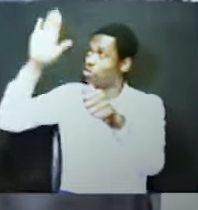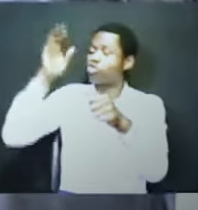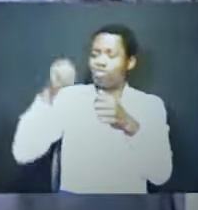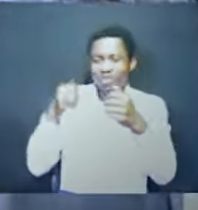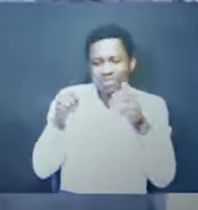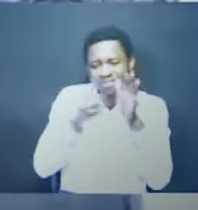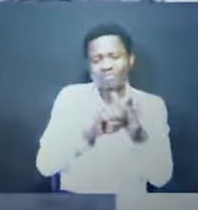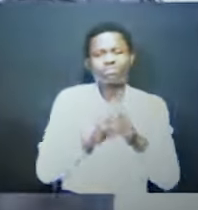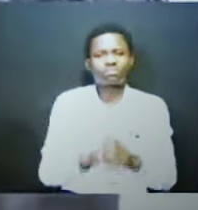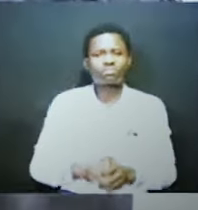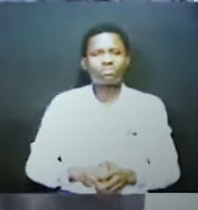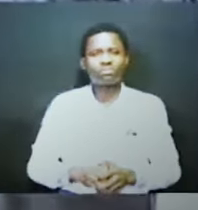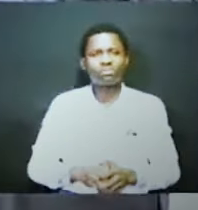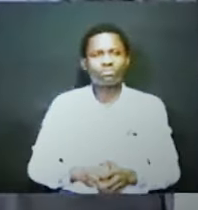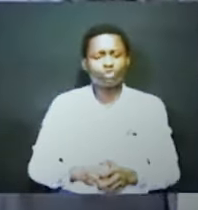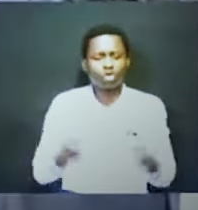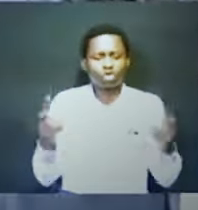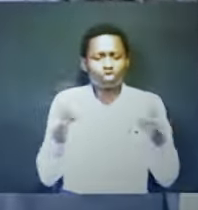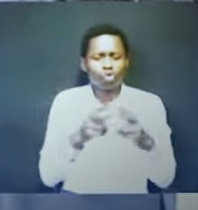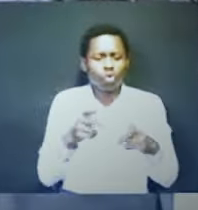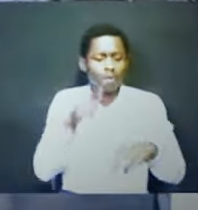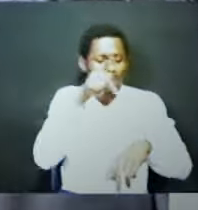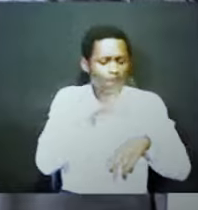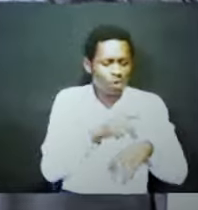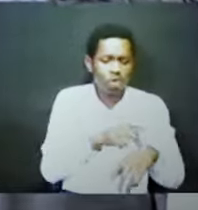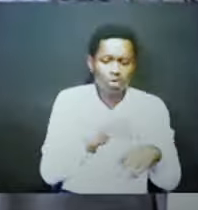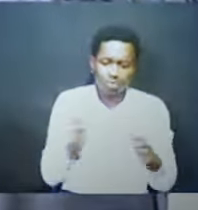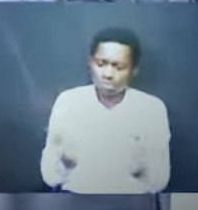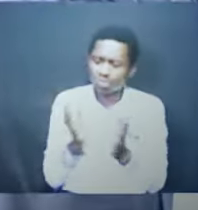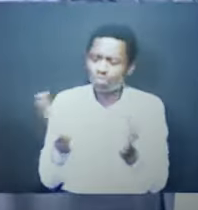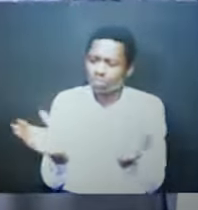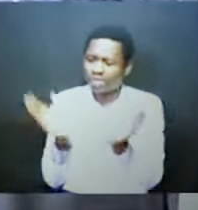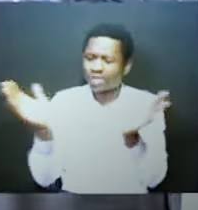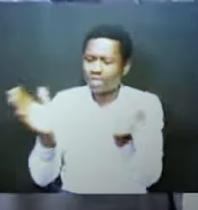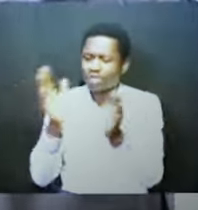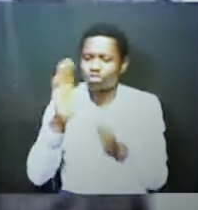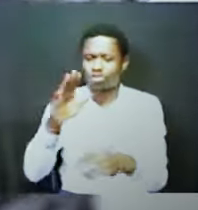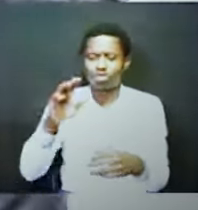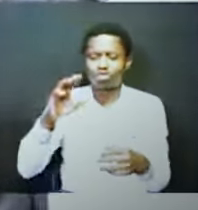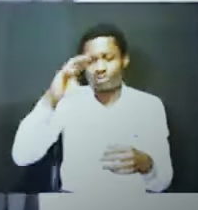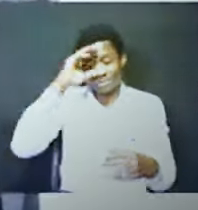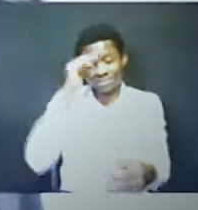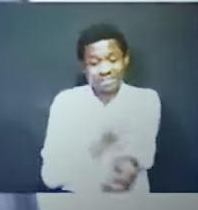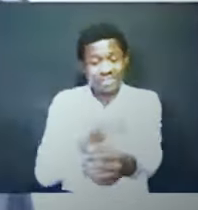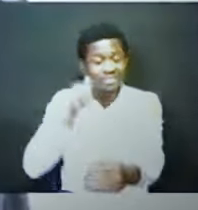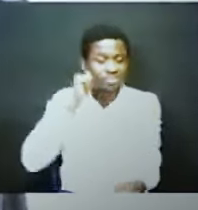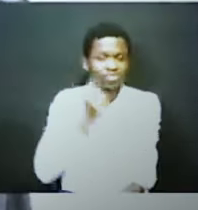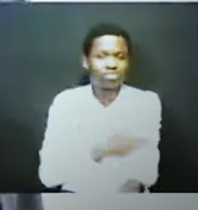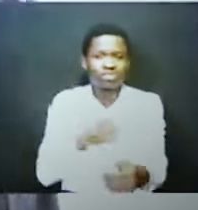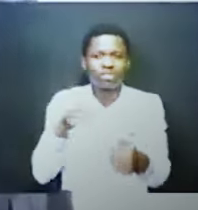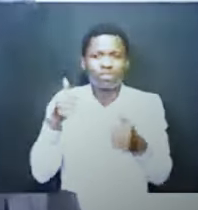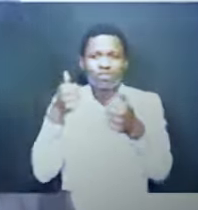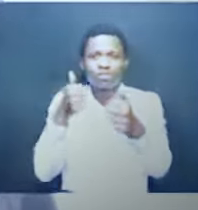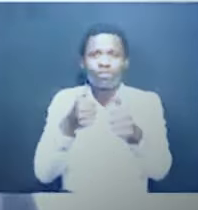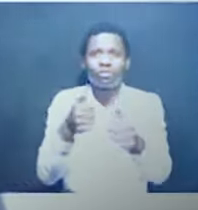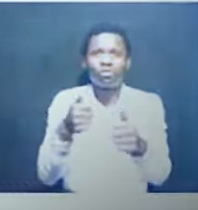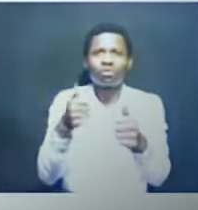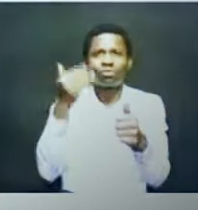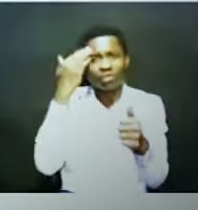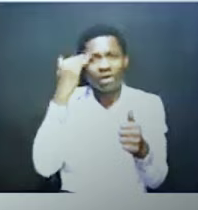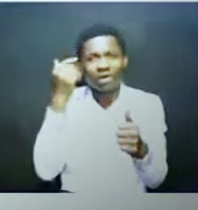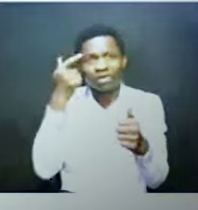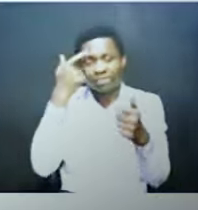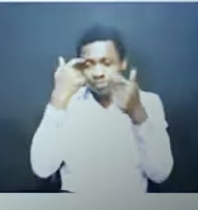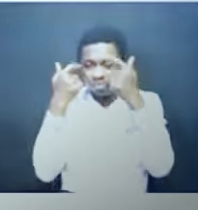is urging his sons and daughters in the Lord to follow him is this. Because he is pacing after Christ.